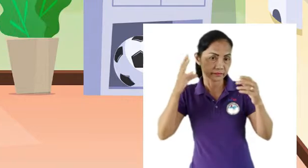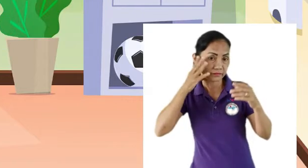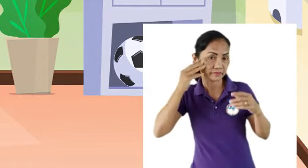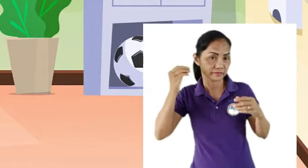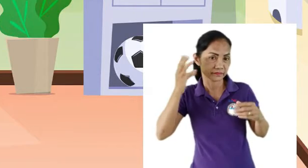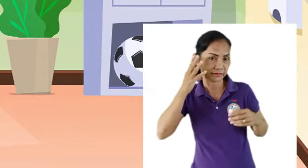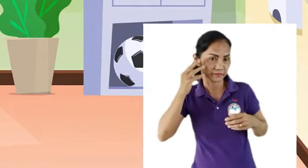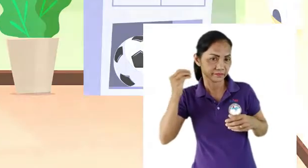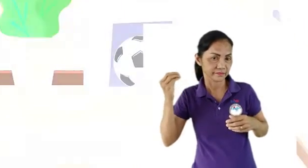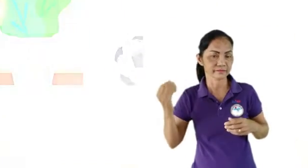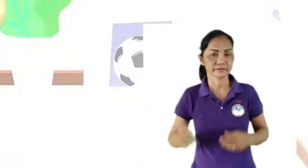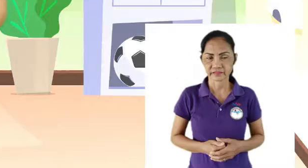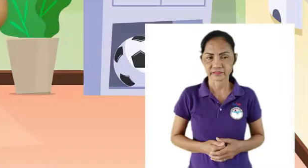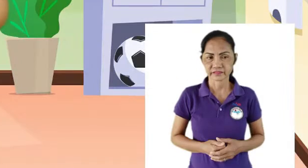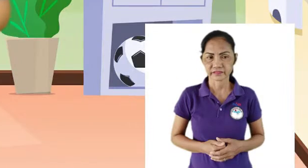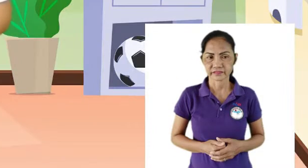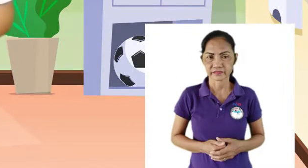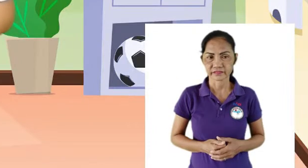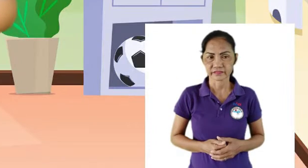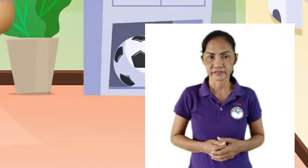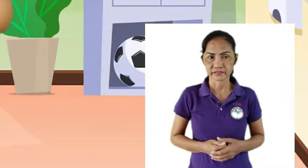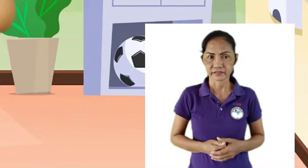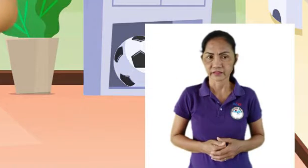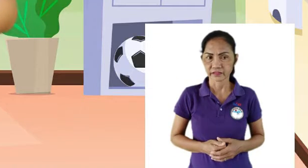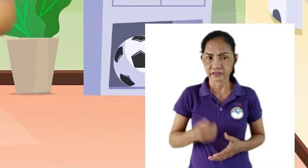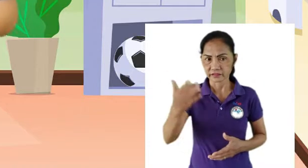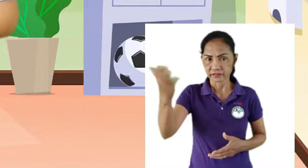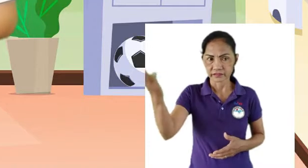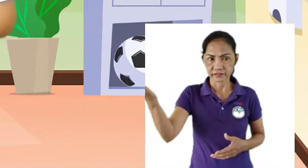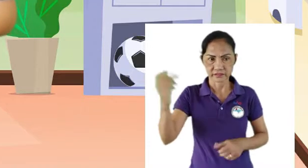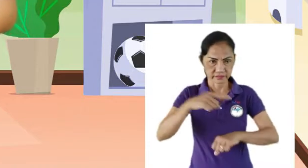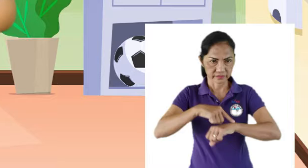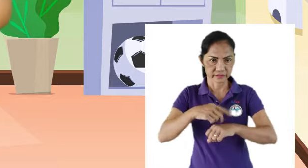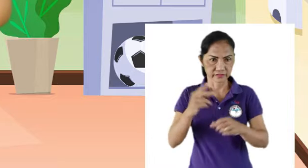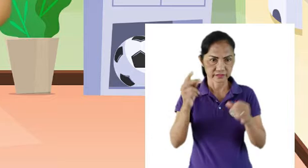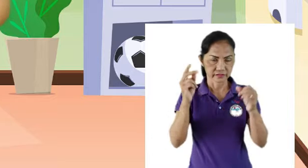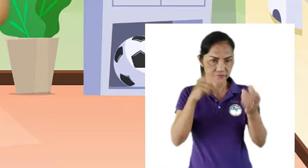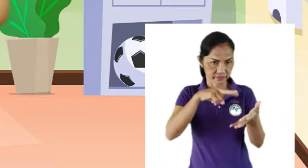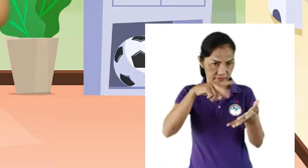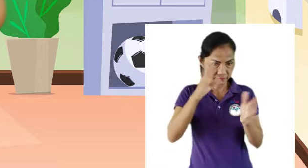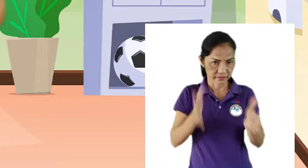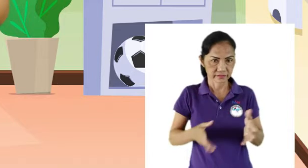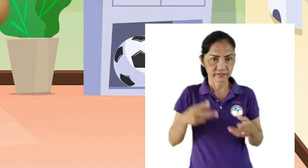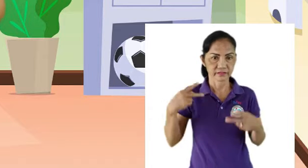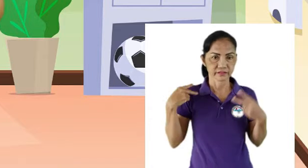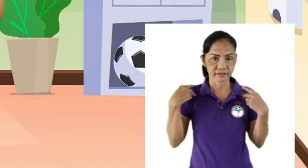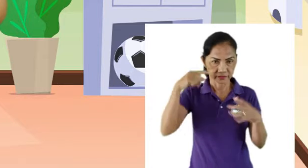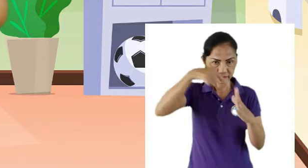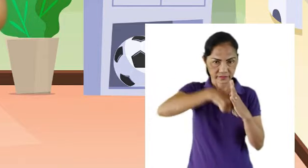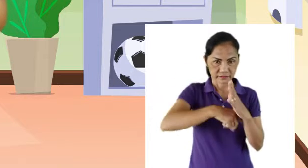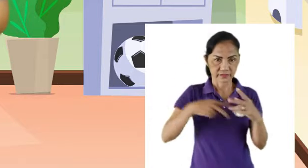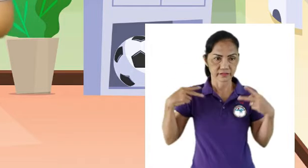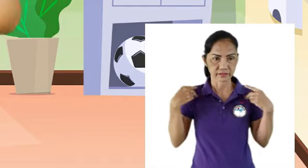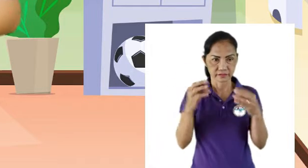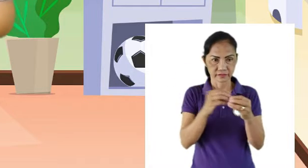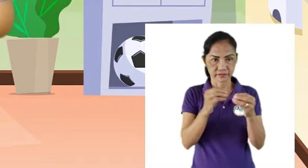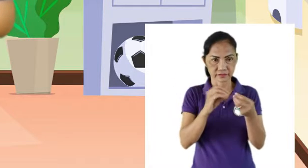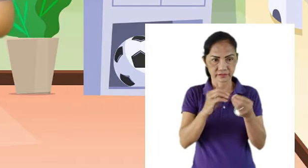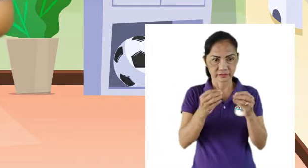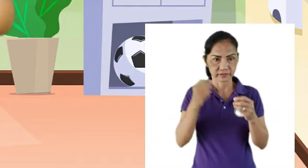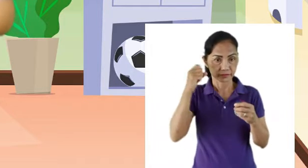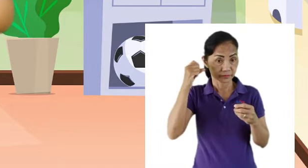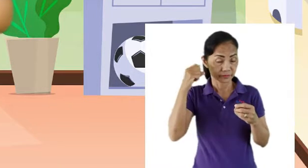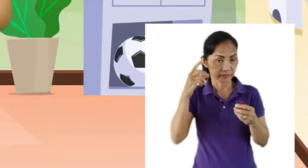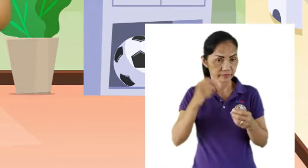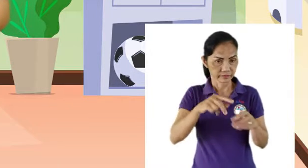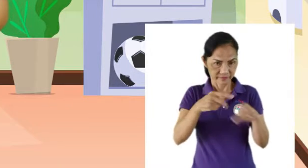specific experiences. However, there are times that readers have to dig deeper and have more